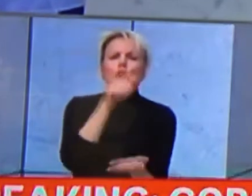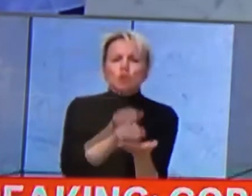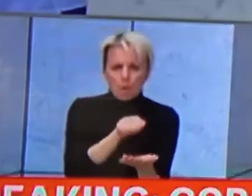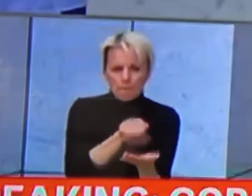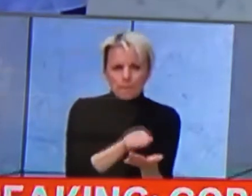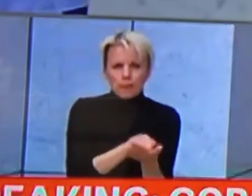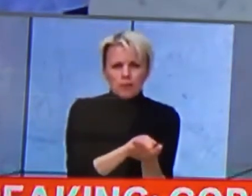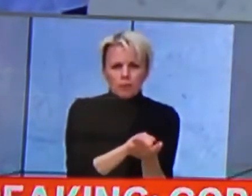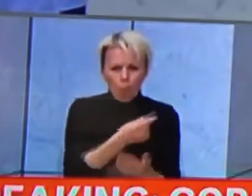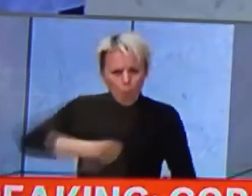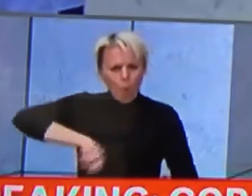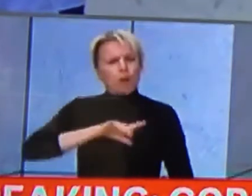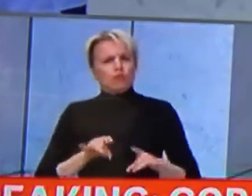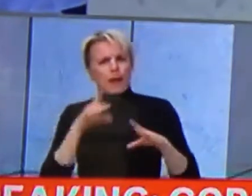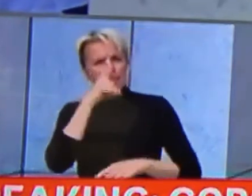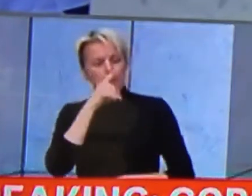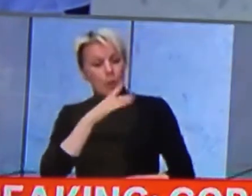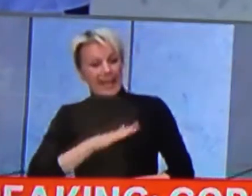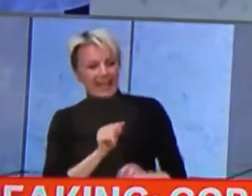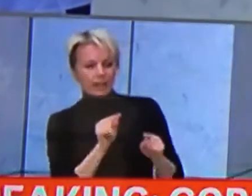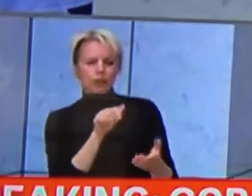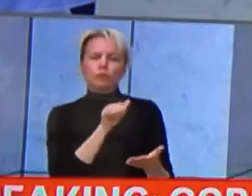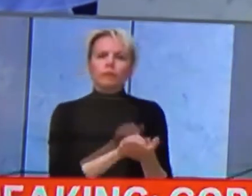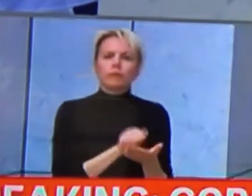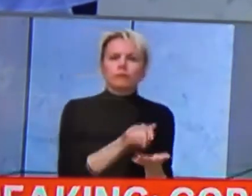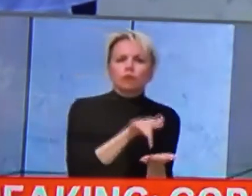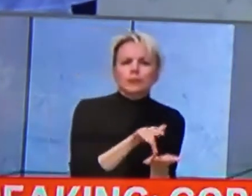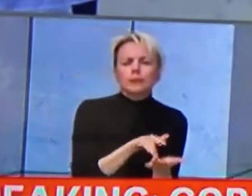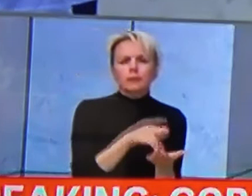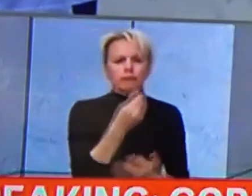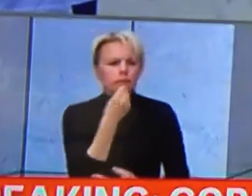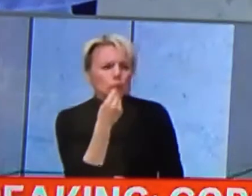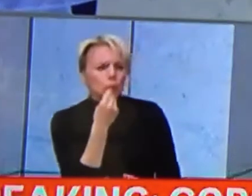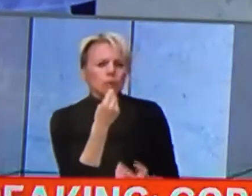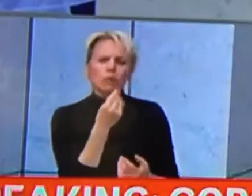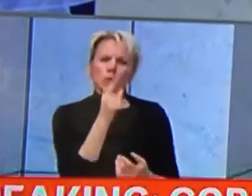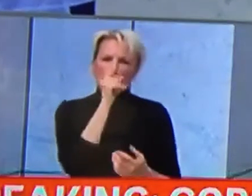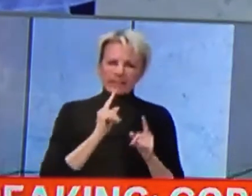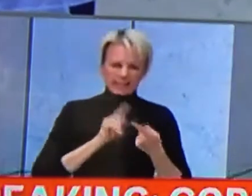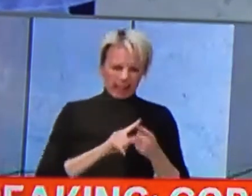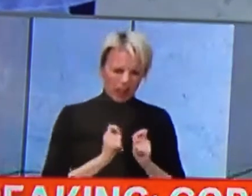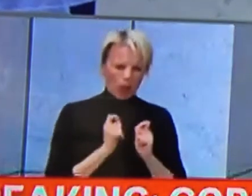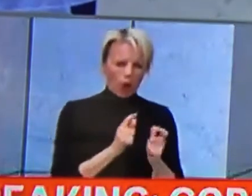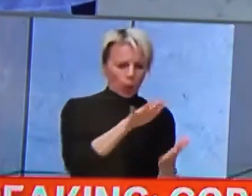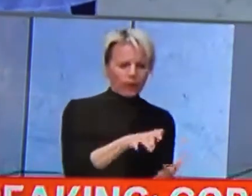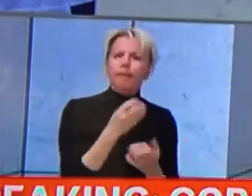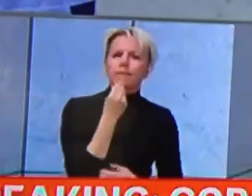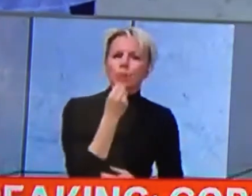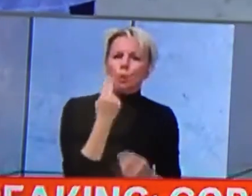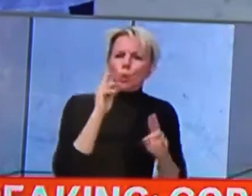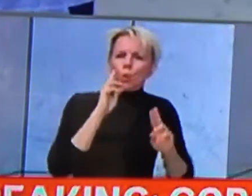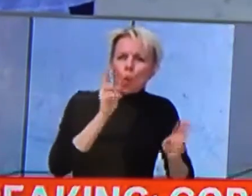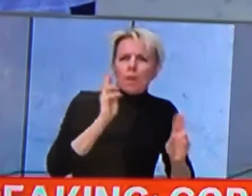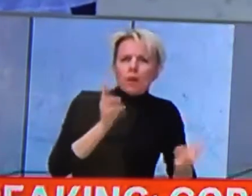things that Australians are going to need, well, they're going to continue to be able to access those in the normal way. So I would